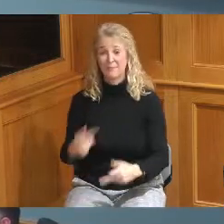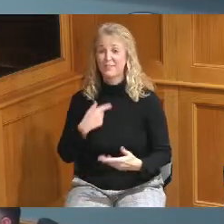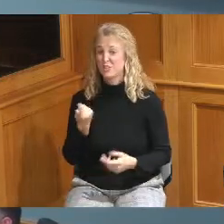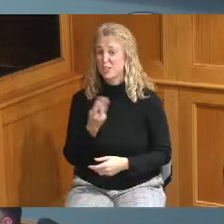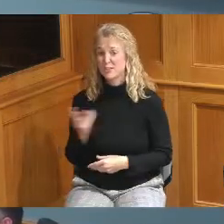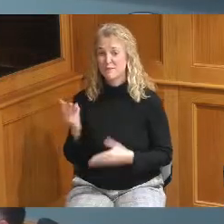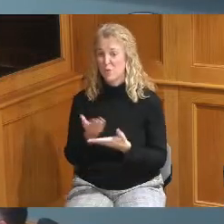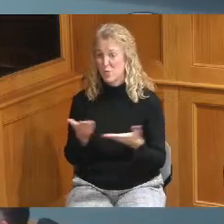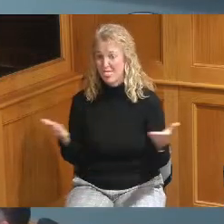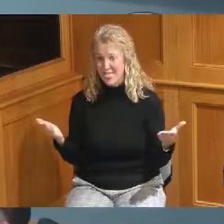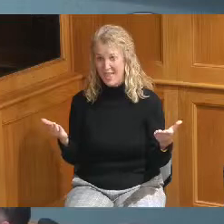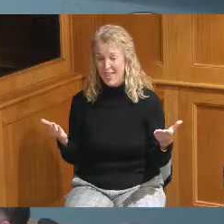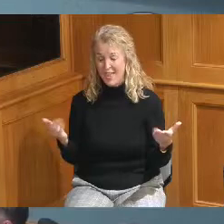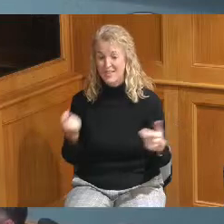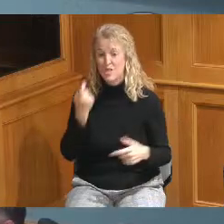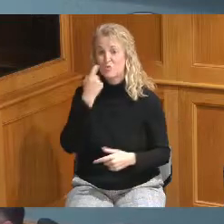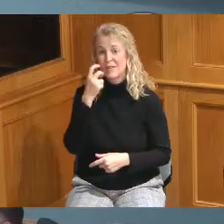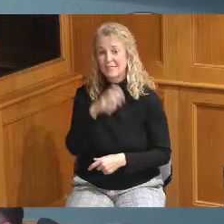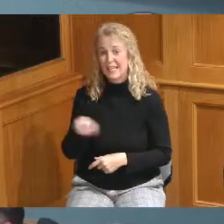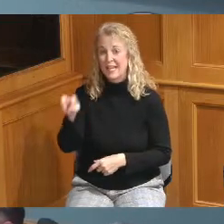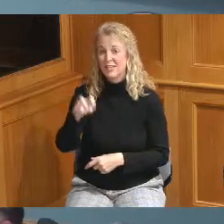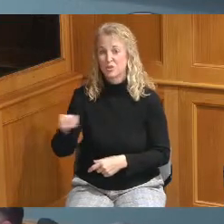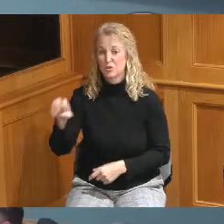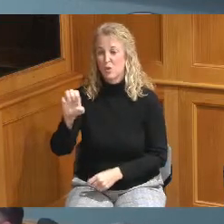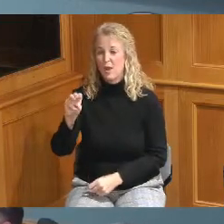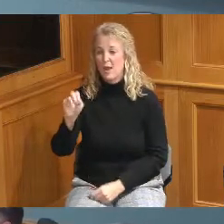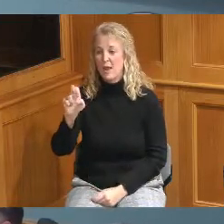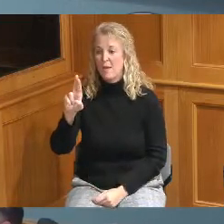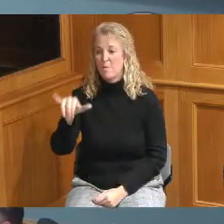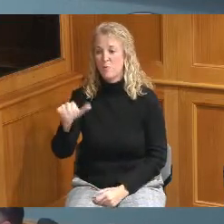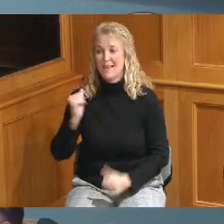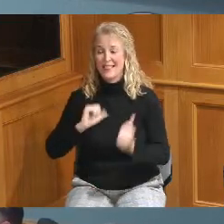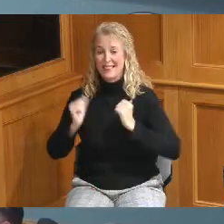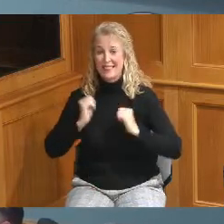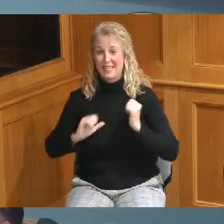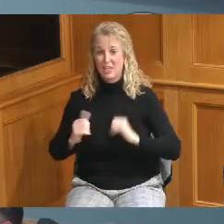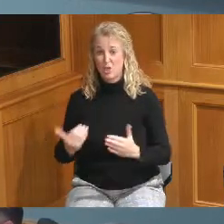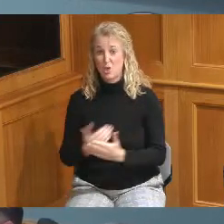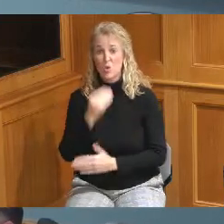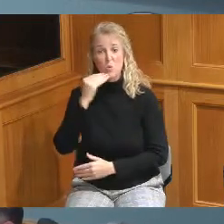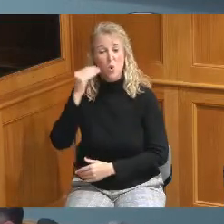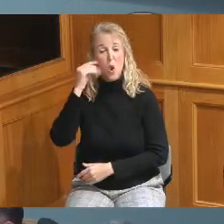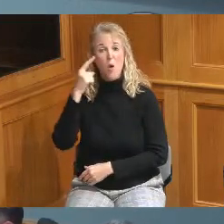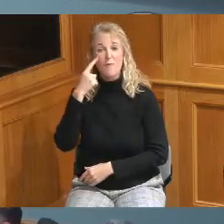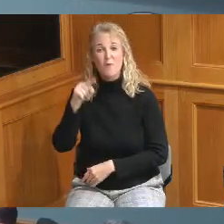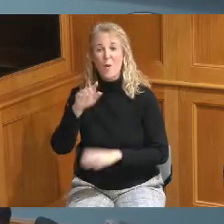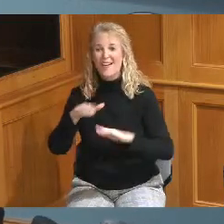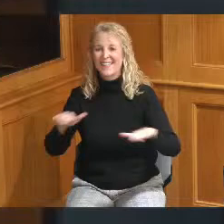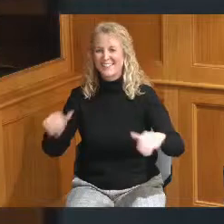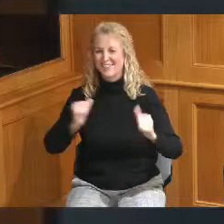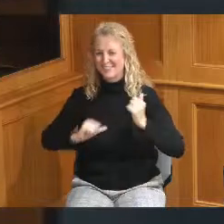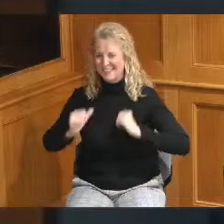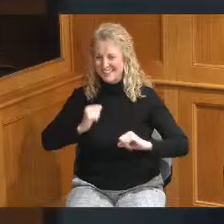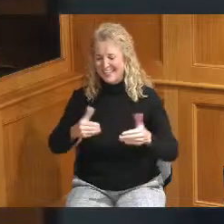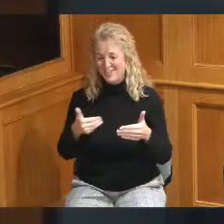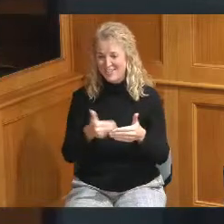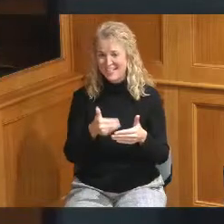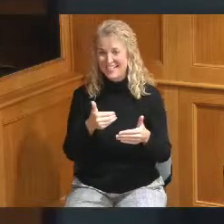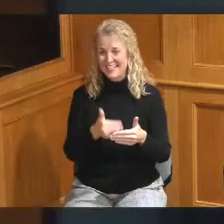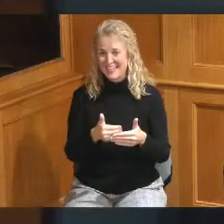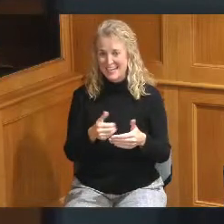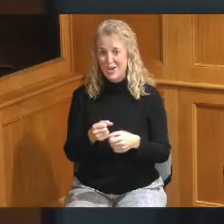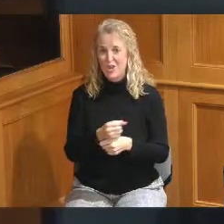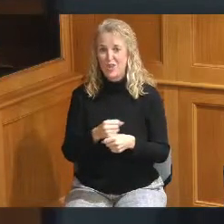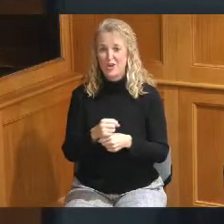did have an opportunity to go on a tour of the Emory Theater. This is going to be the new home for the Children's Theater down next to the